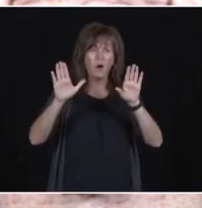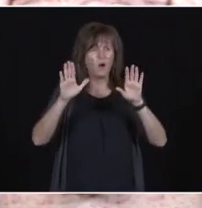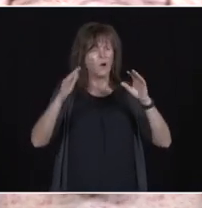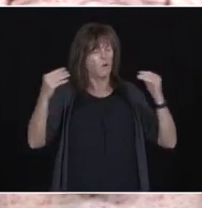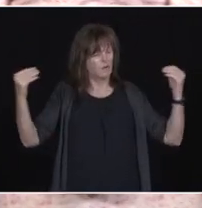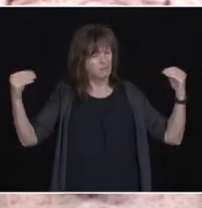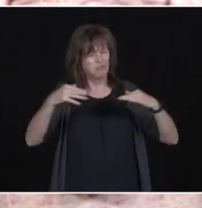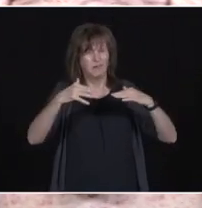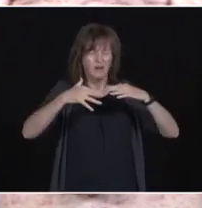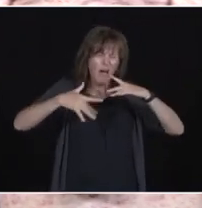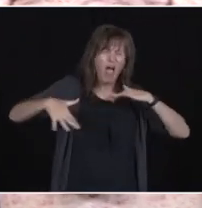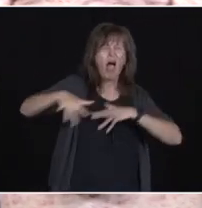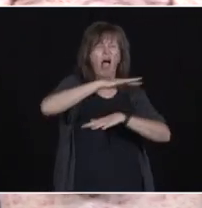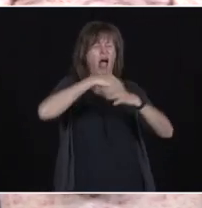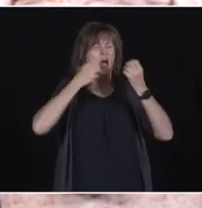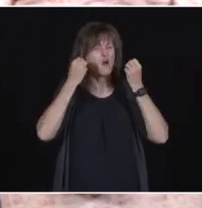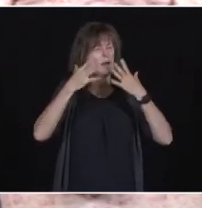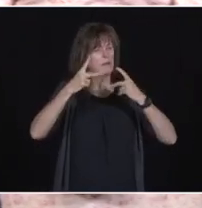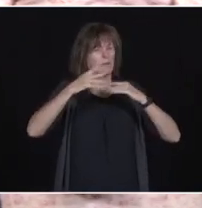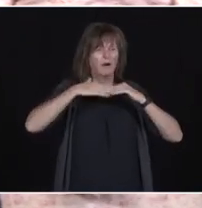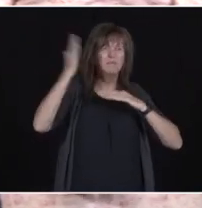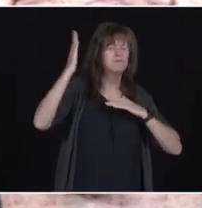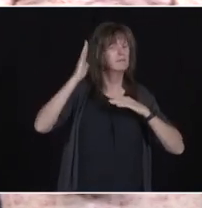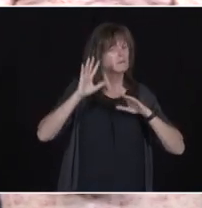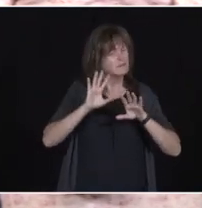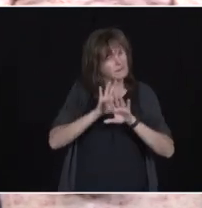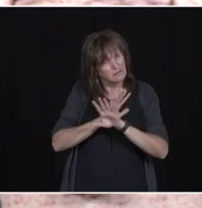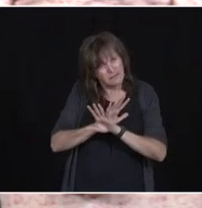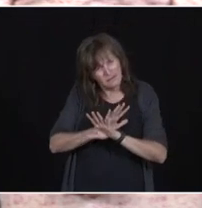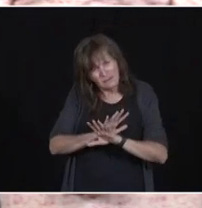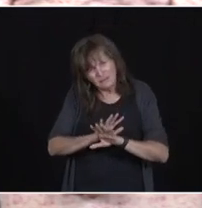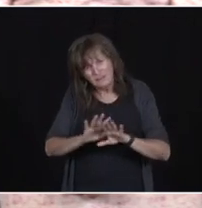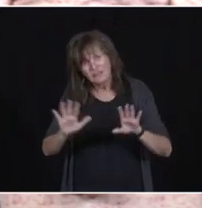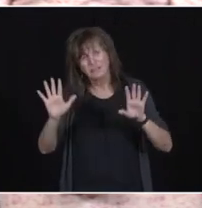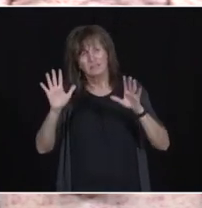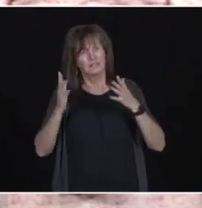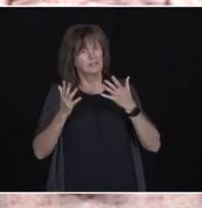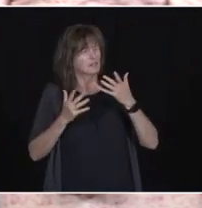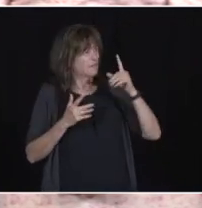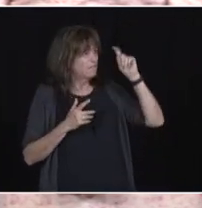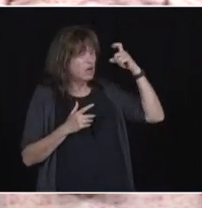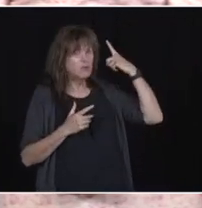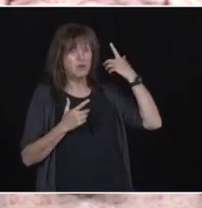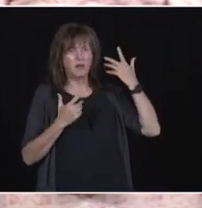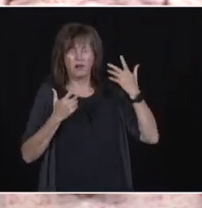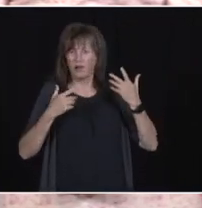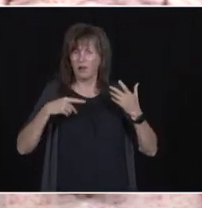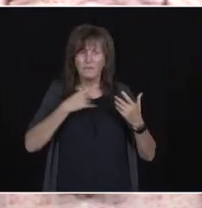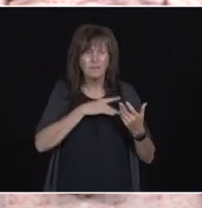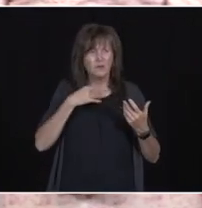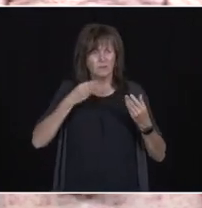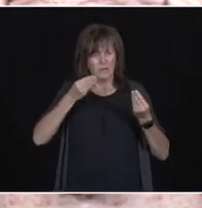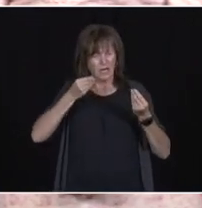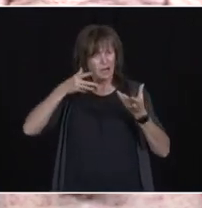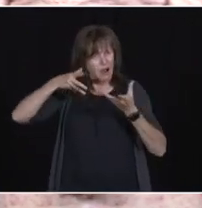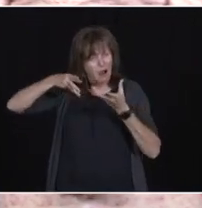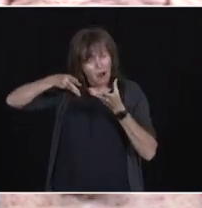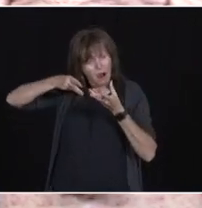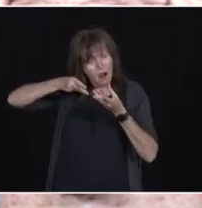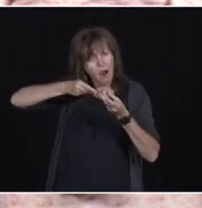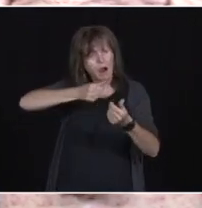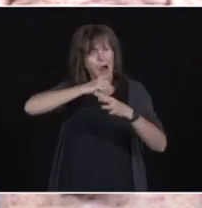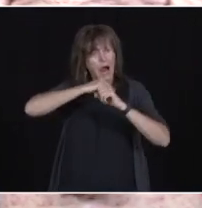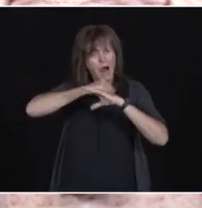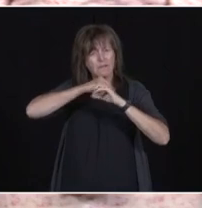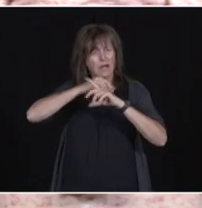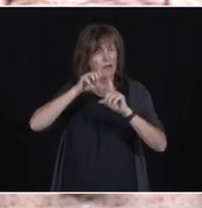more money on advertising ever, neither has the federal government, more about educating people. And you can't turn on the news. You can't